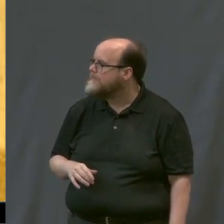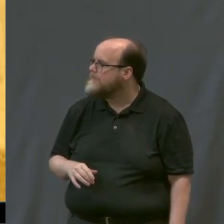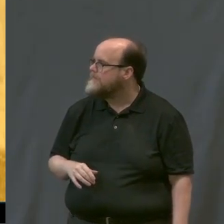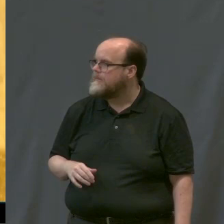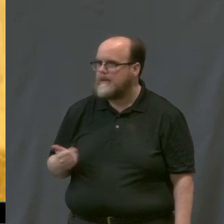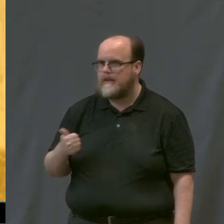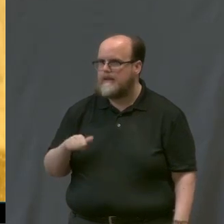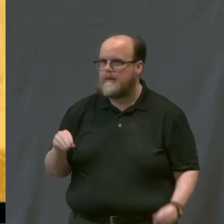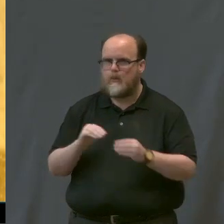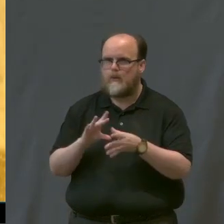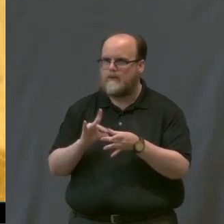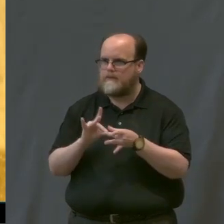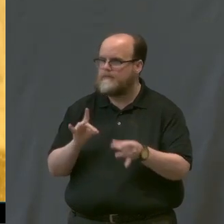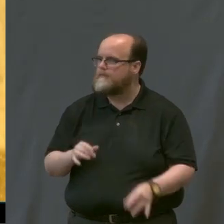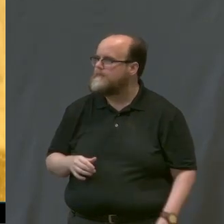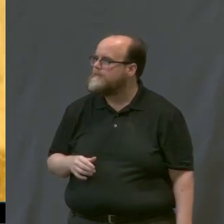Any other comments?